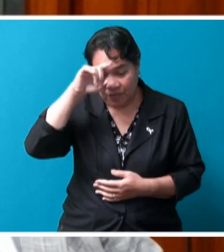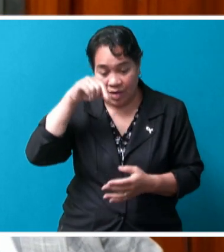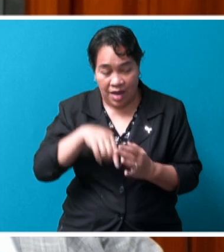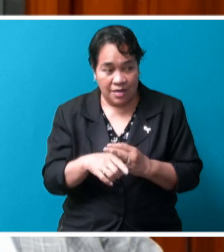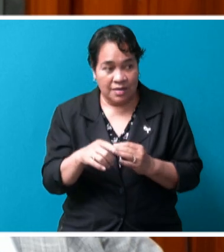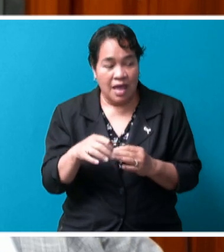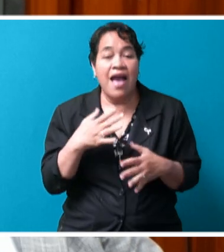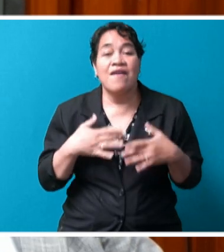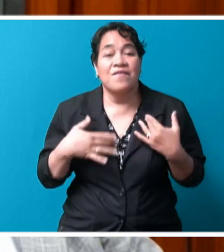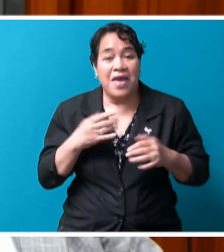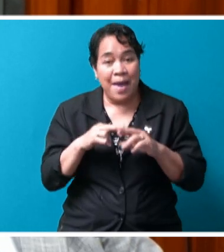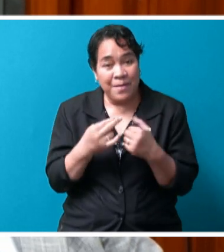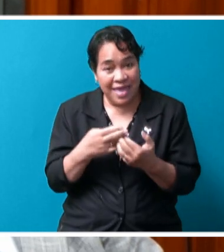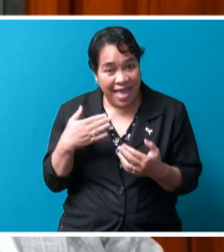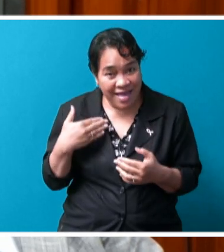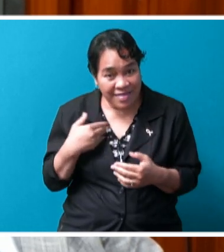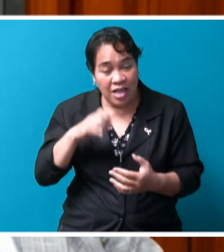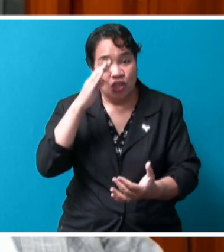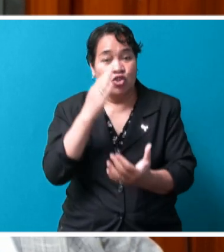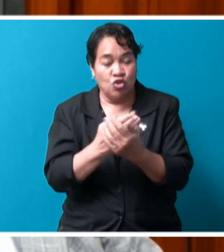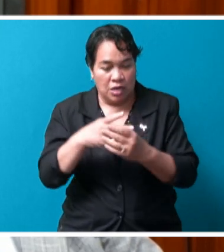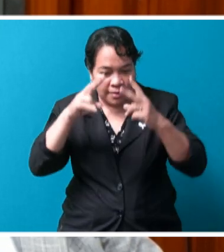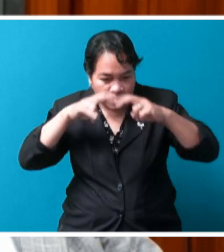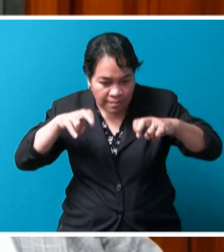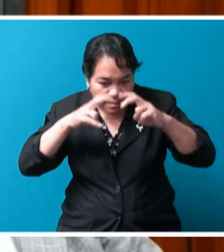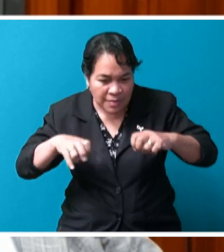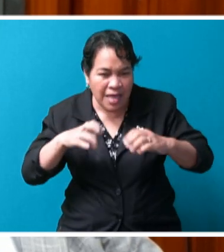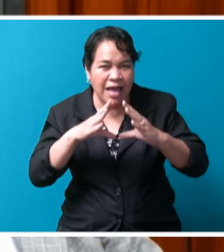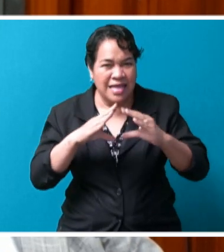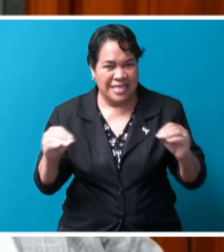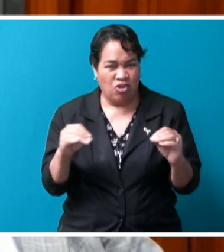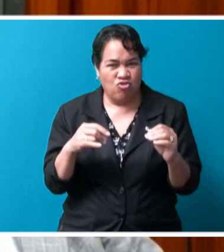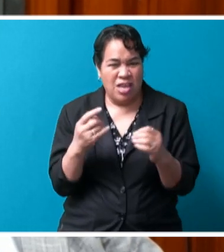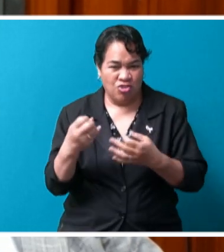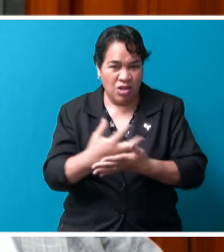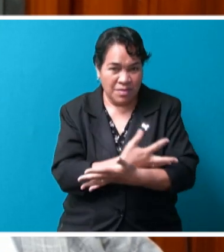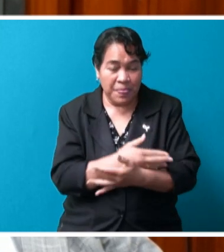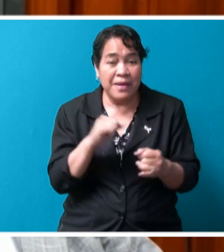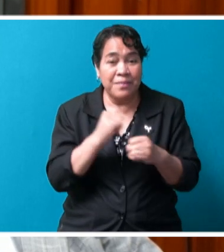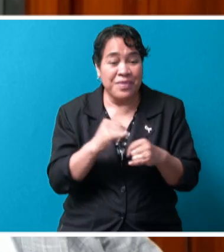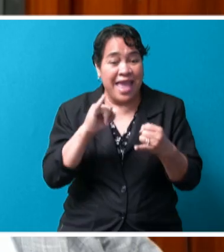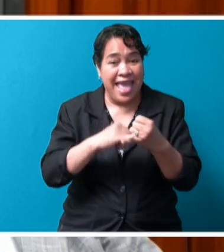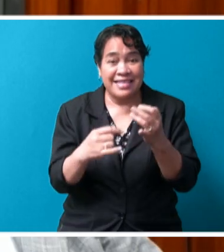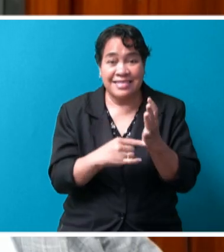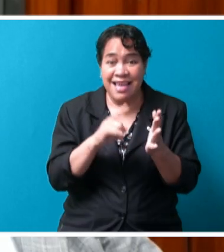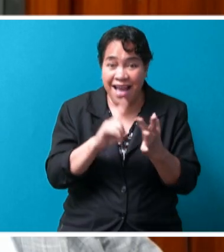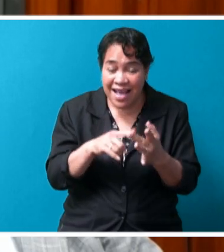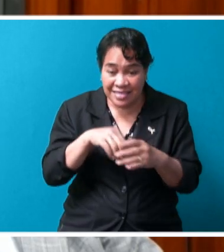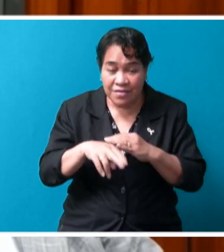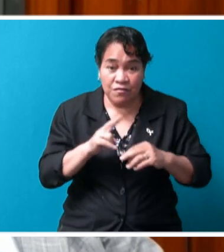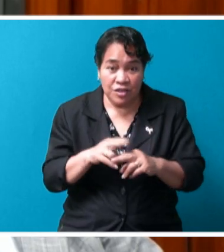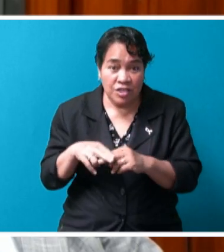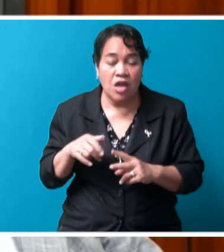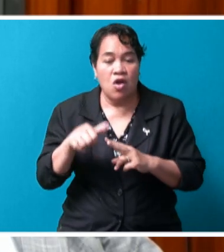Family Health, students examine sexually transmitted disease, common STIs in Fiji, and the current overview of